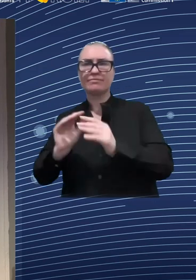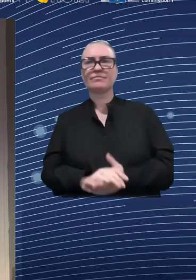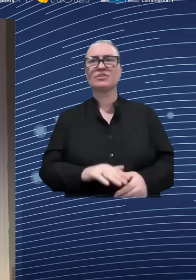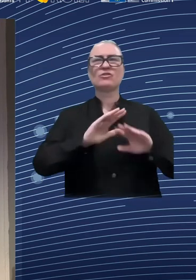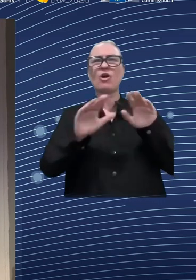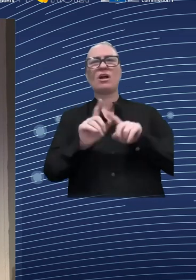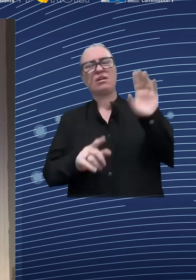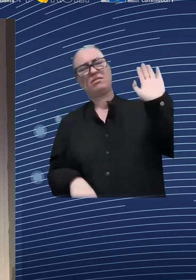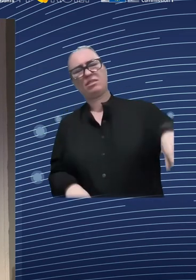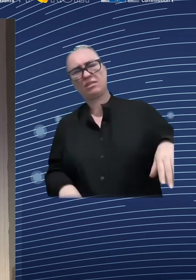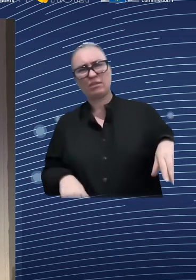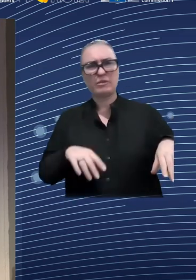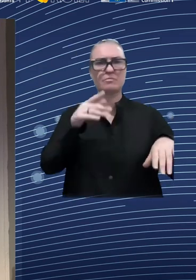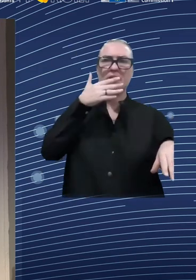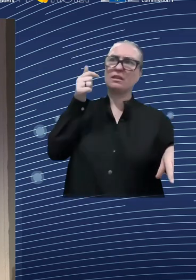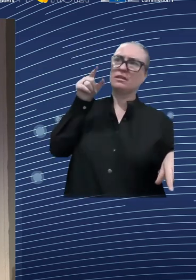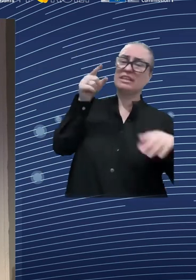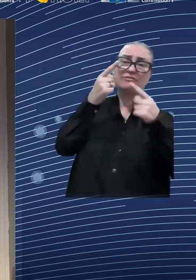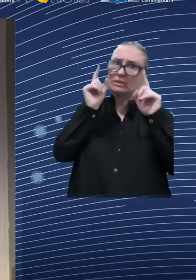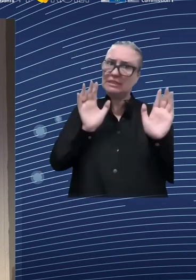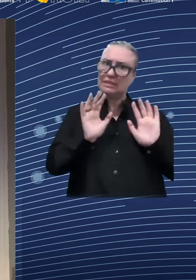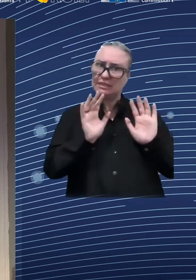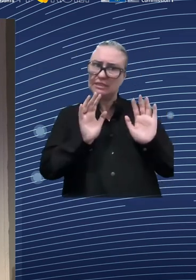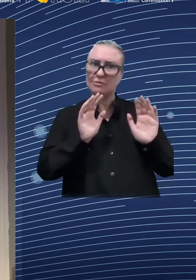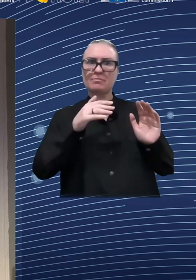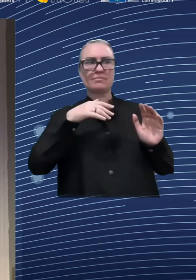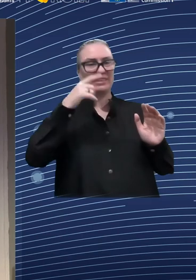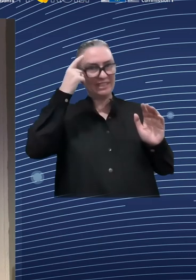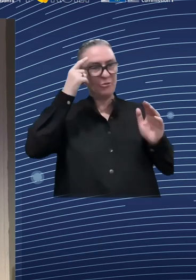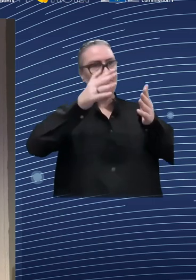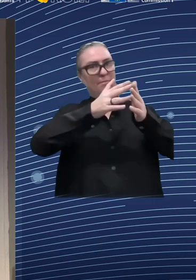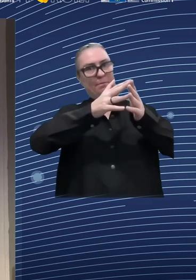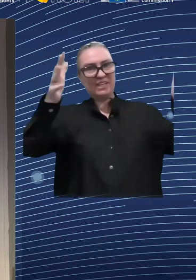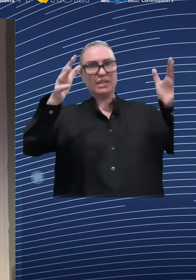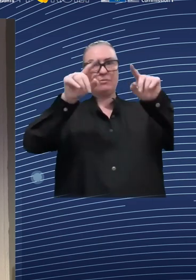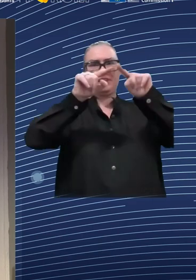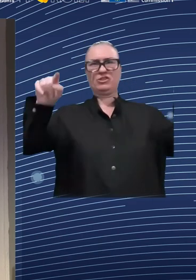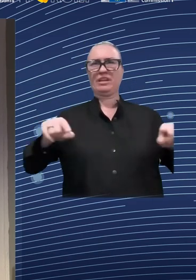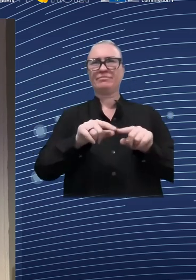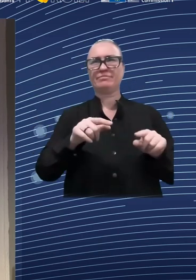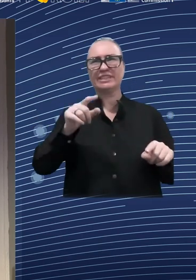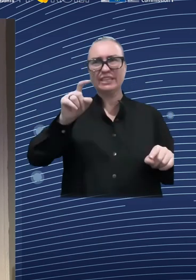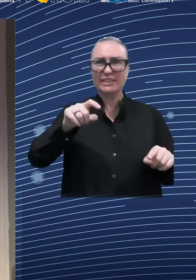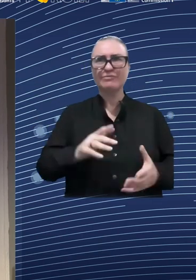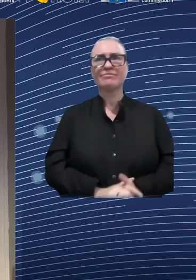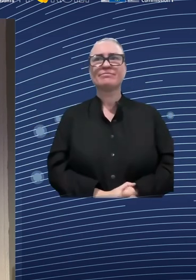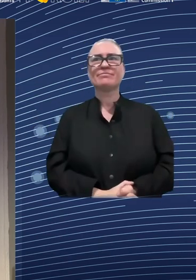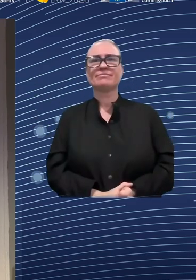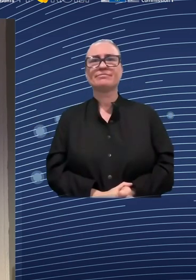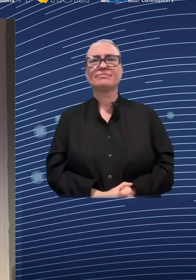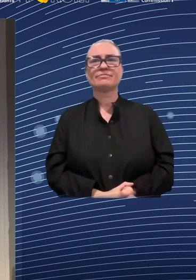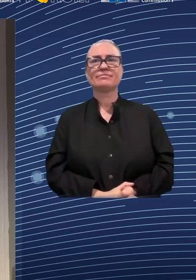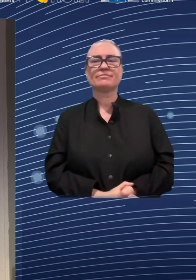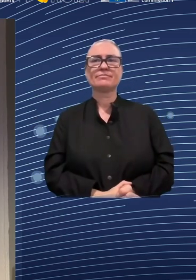recognized within the company, but not necessarily outside, and so on. Yeah, I think that's important. That's what we were talking about, and indeed